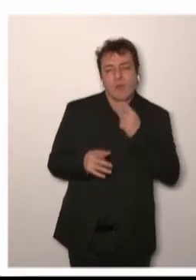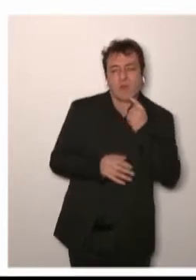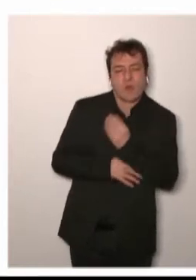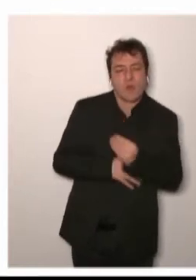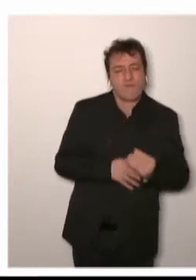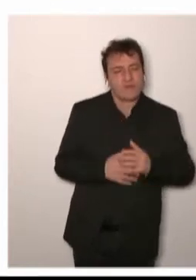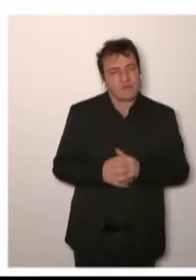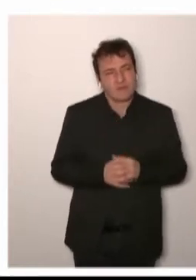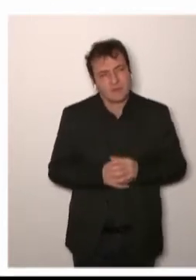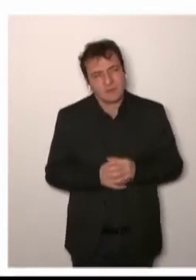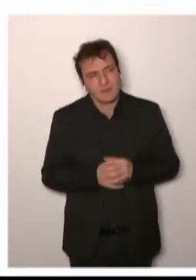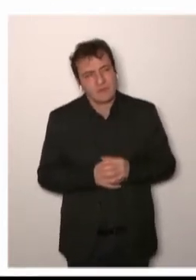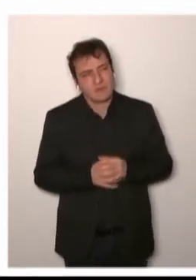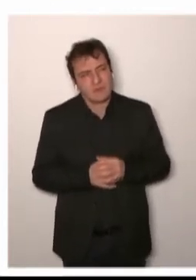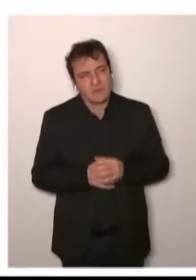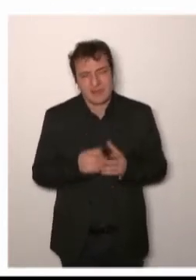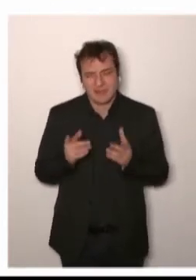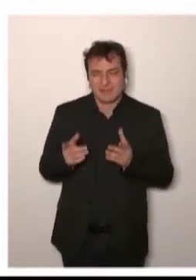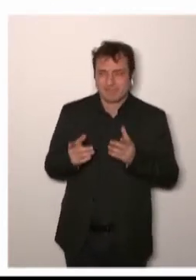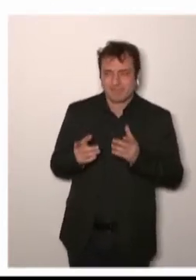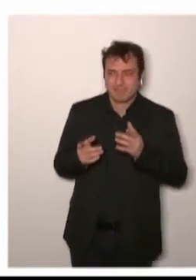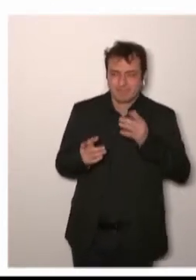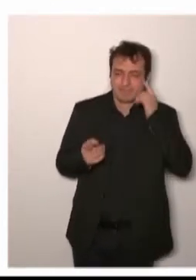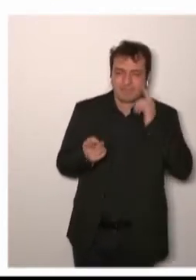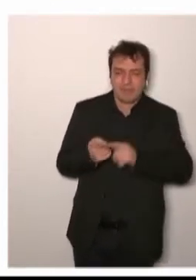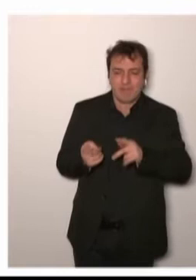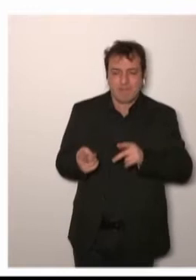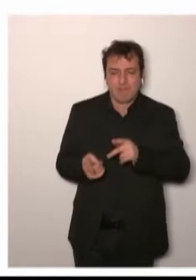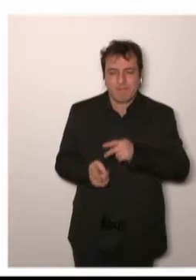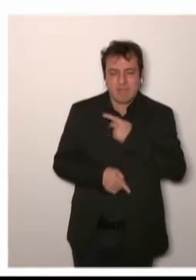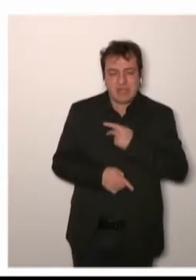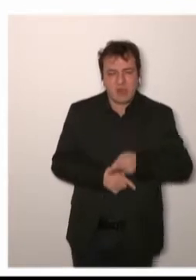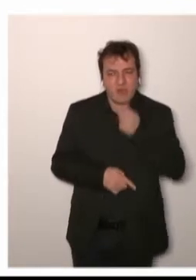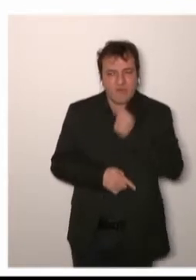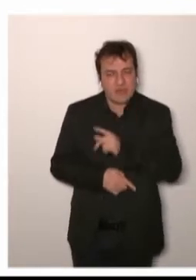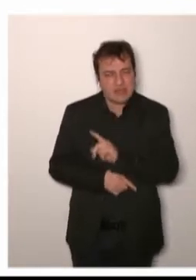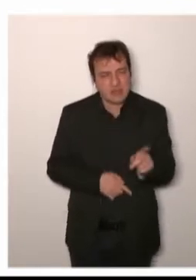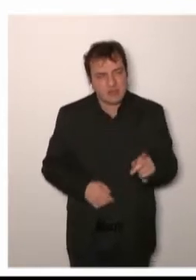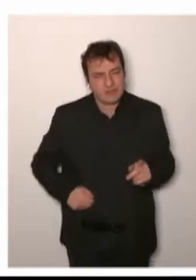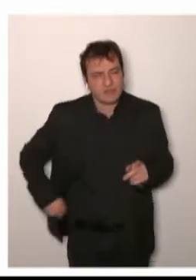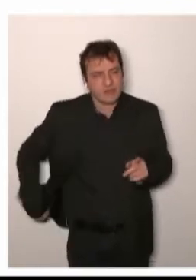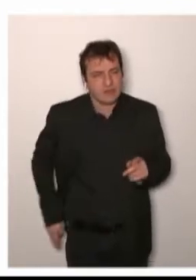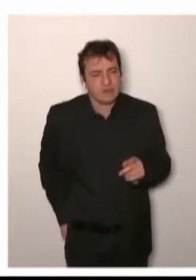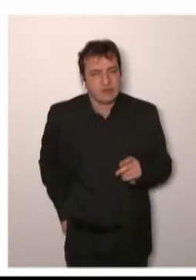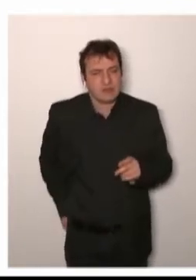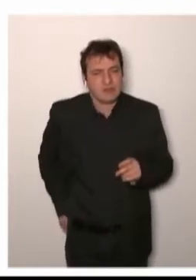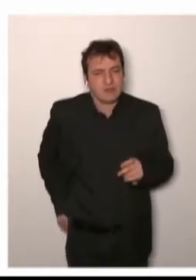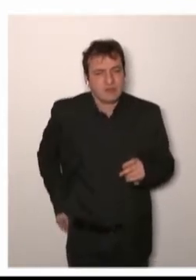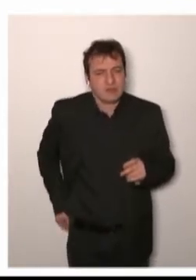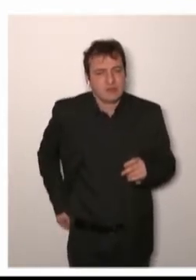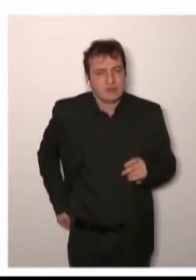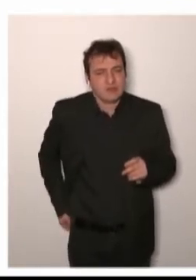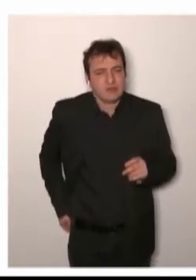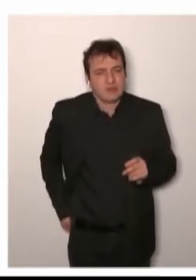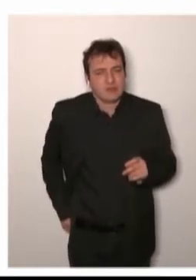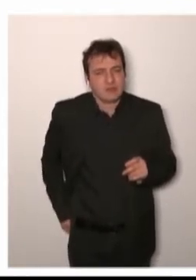the easier field of medicine to address when you're a researcher